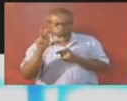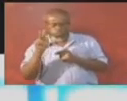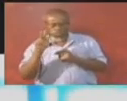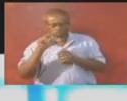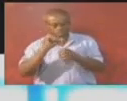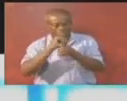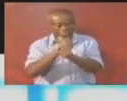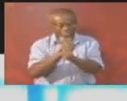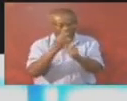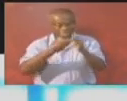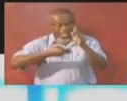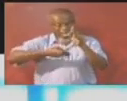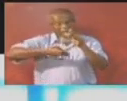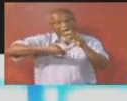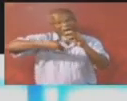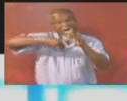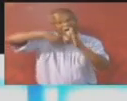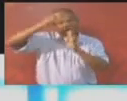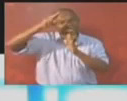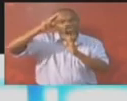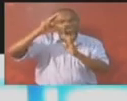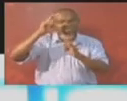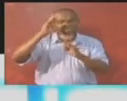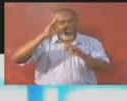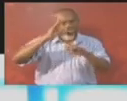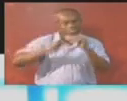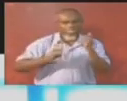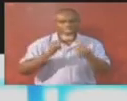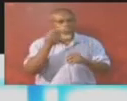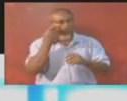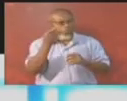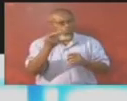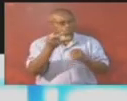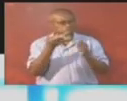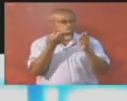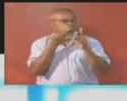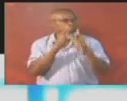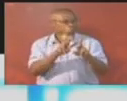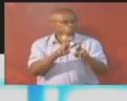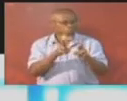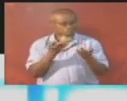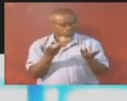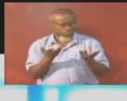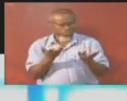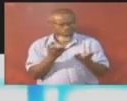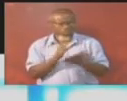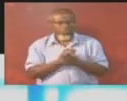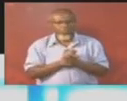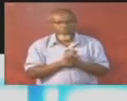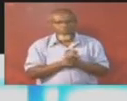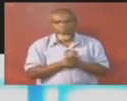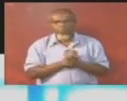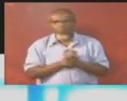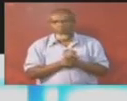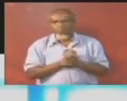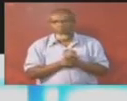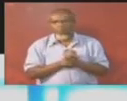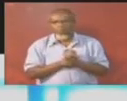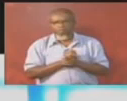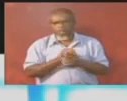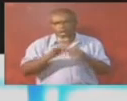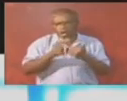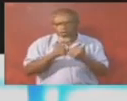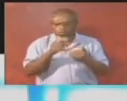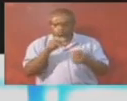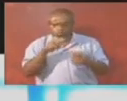being reported. In light of that, is there a need for us to take another look at how we attribute deaths to